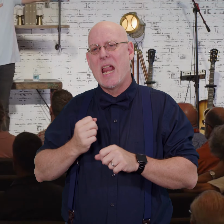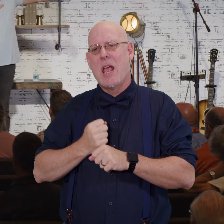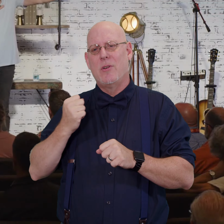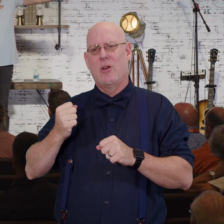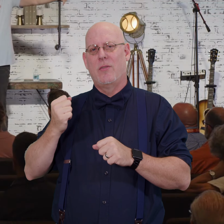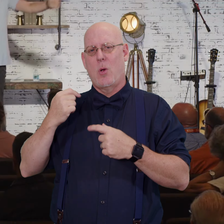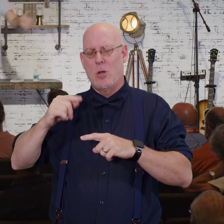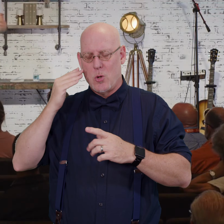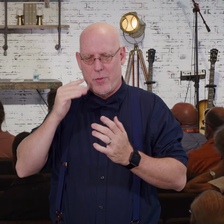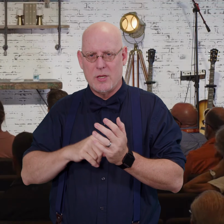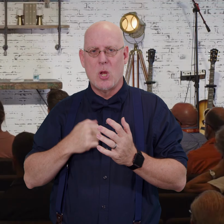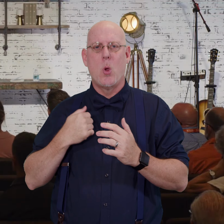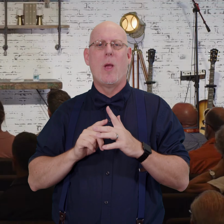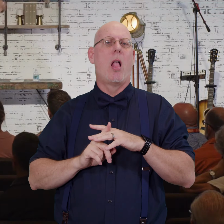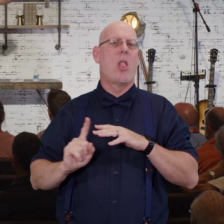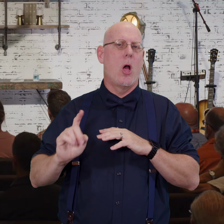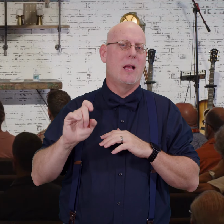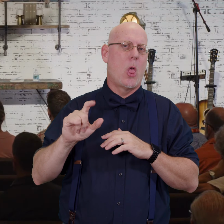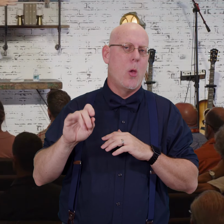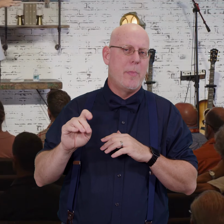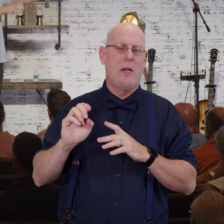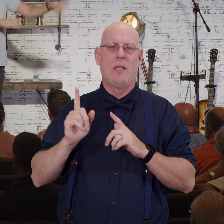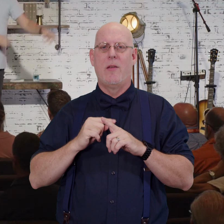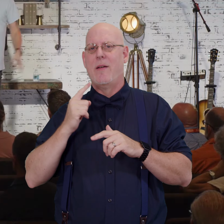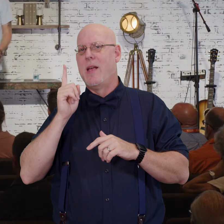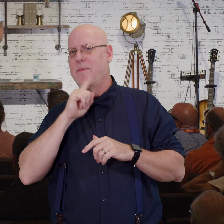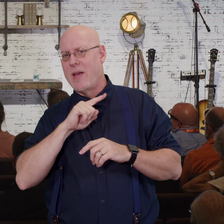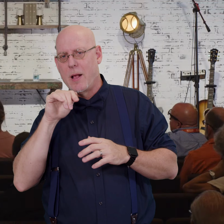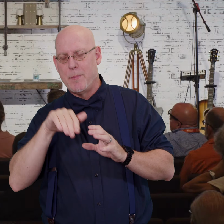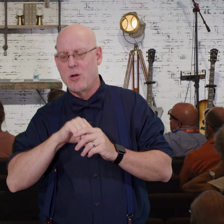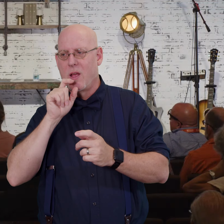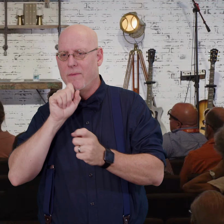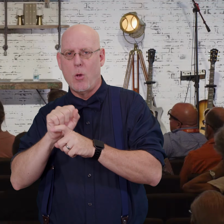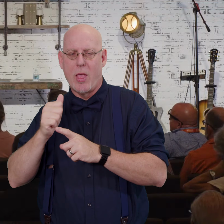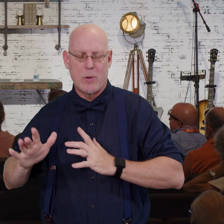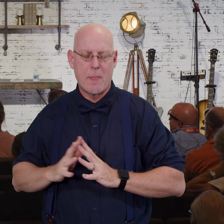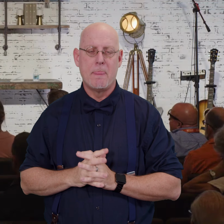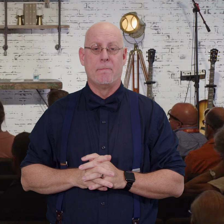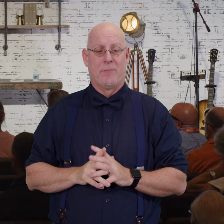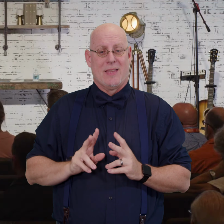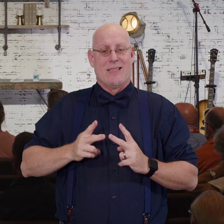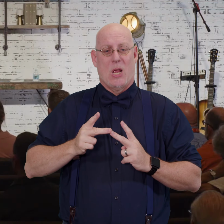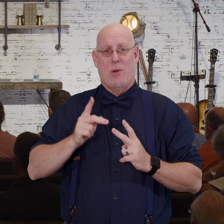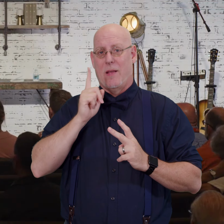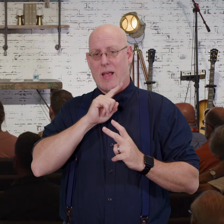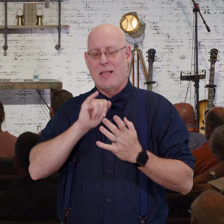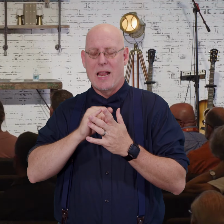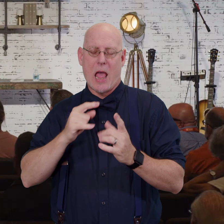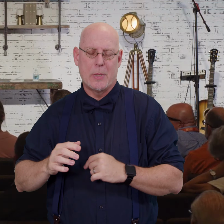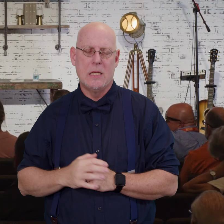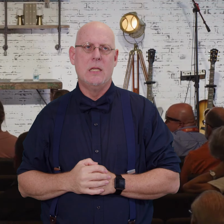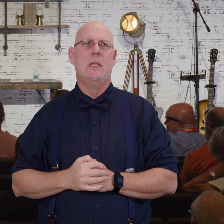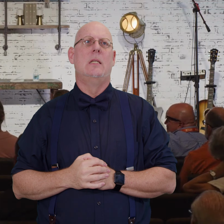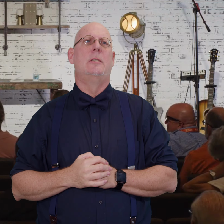If you've been here a while, you know this. We eloped, and then we had like a fake marriage to fool everyone. And so it was that second fake one that was kind of going on